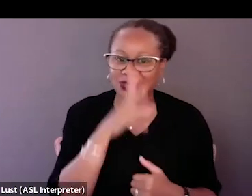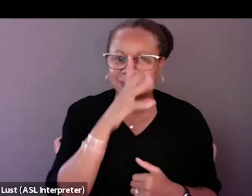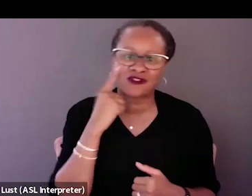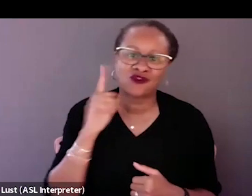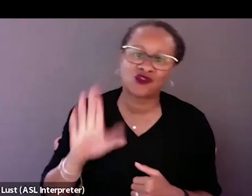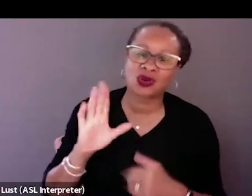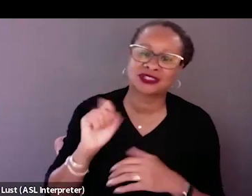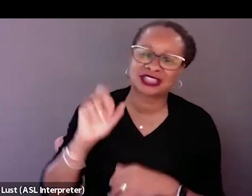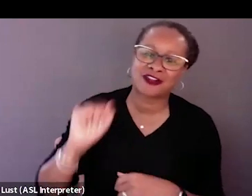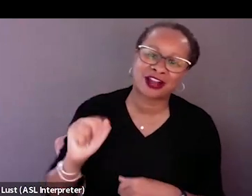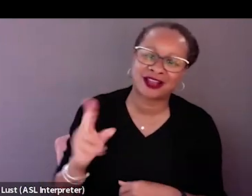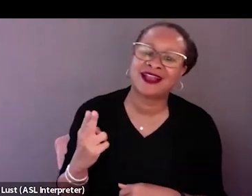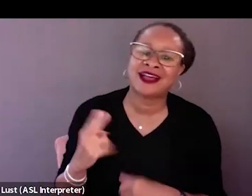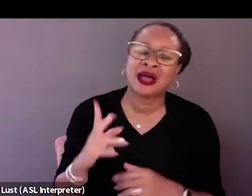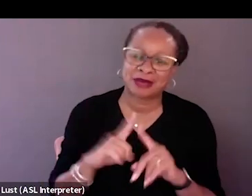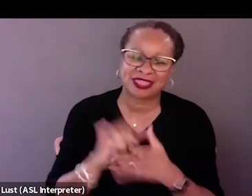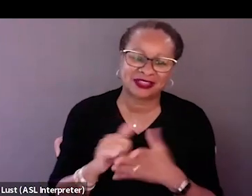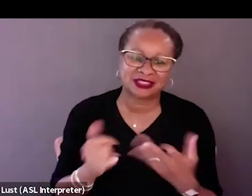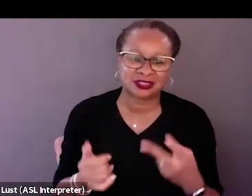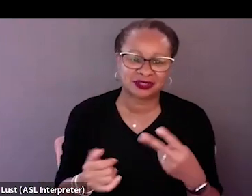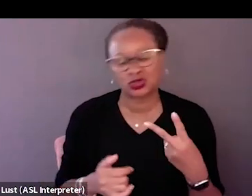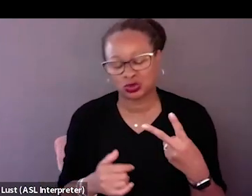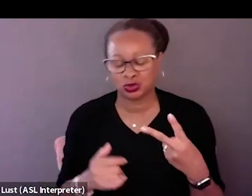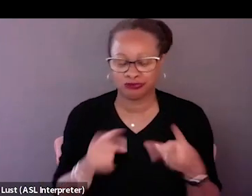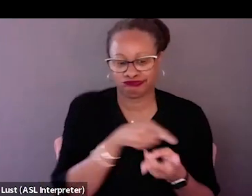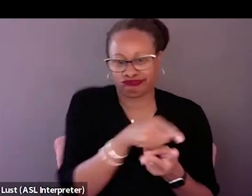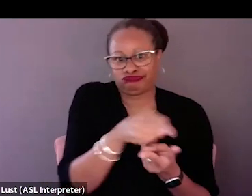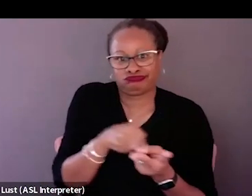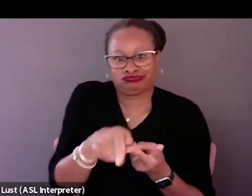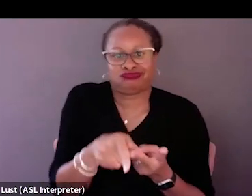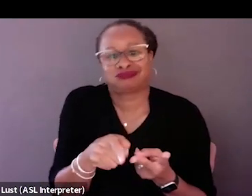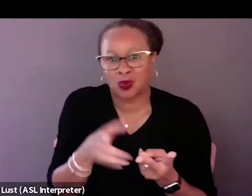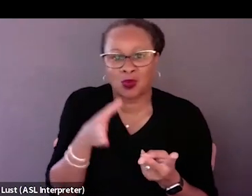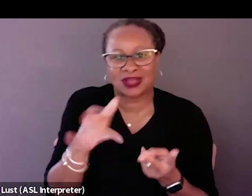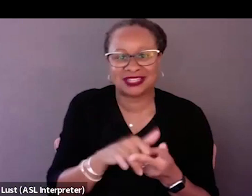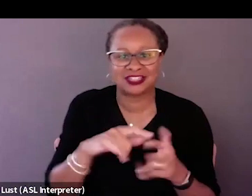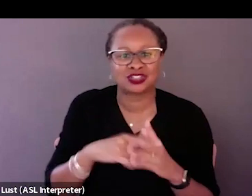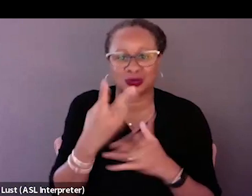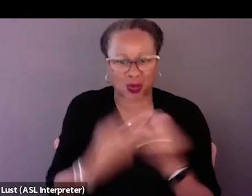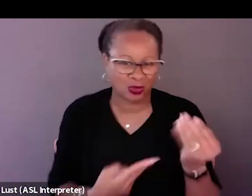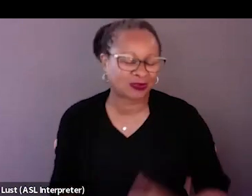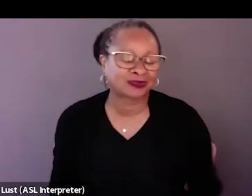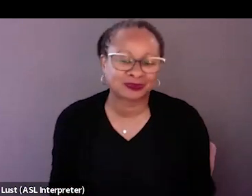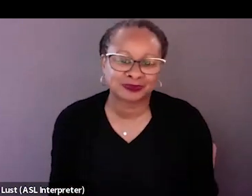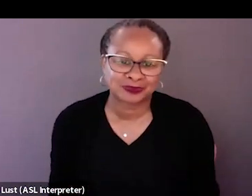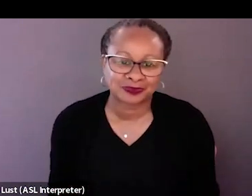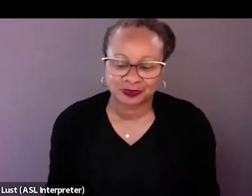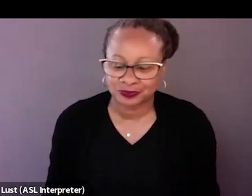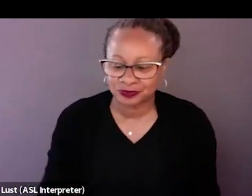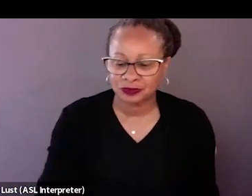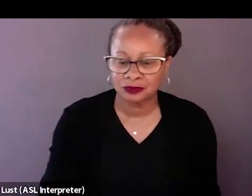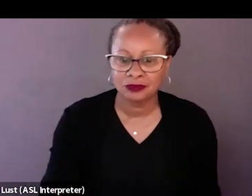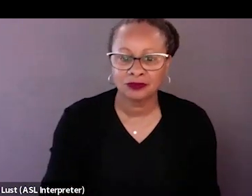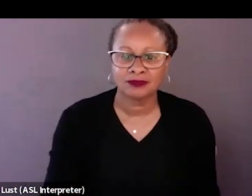but that was there's two sort of geneses, and I want to address them both. So yeah, well, thank you for